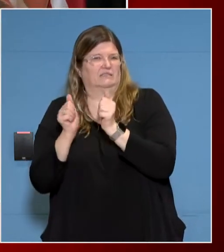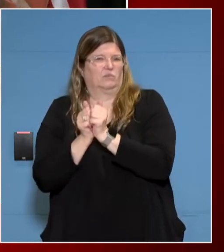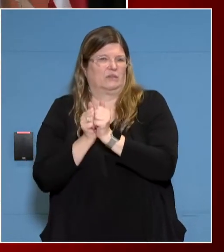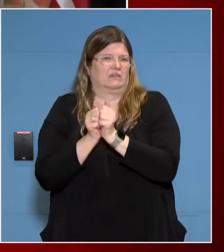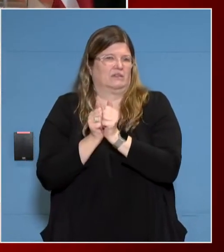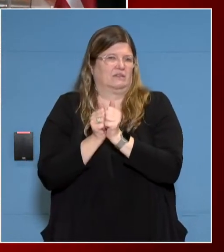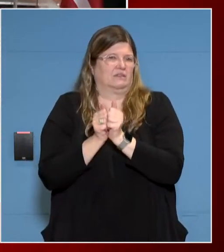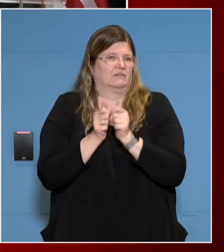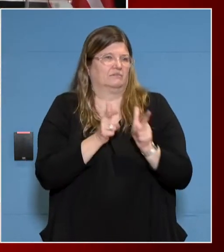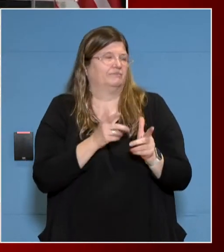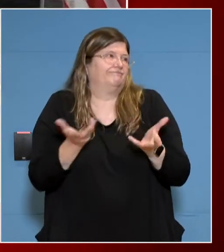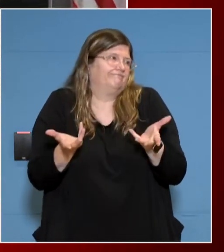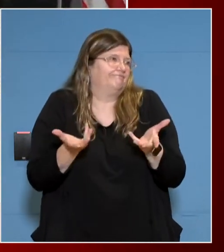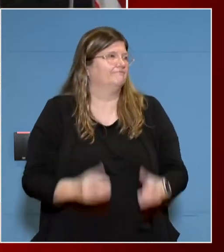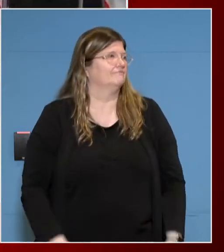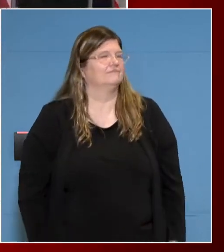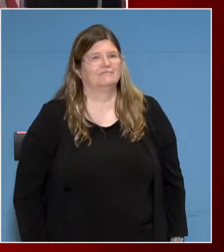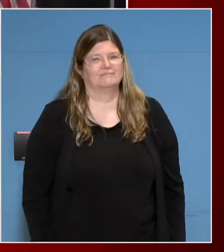This is showtime for me.